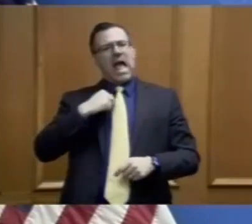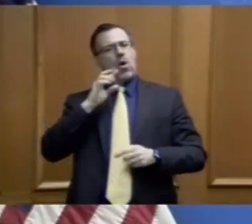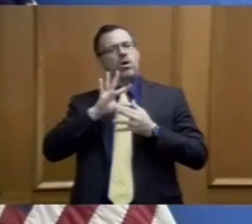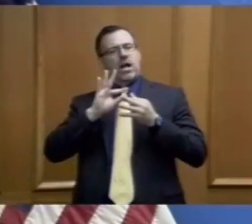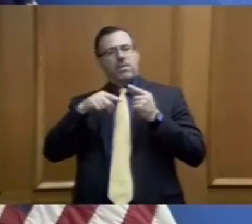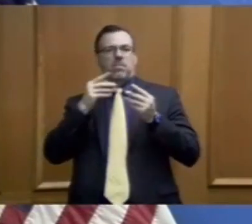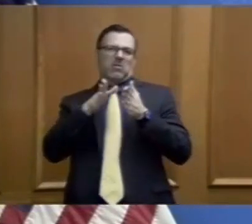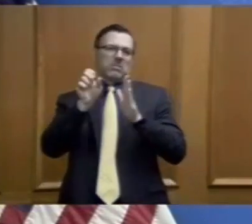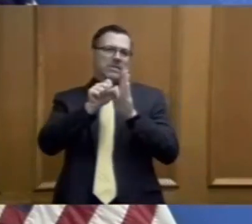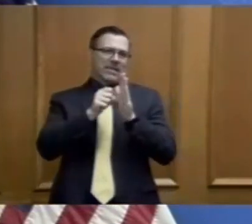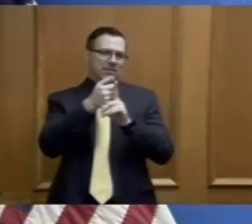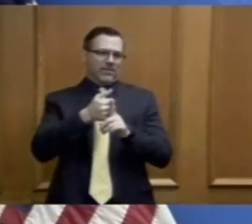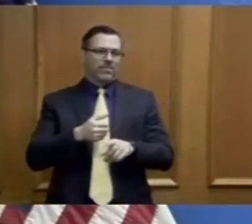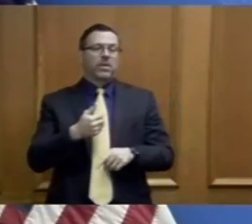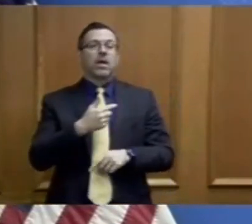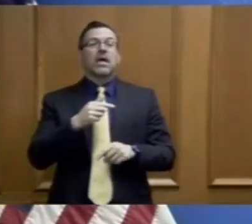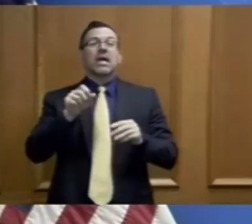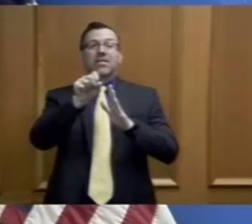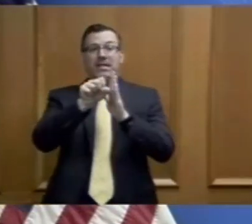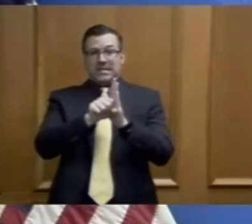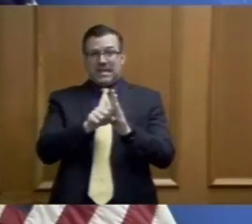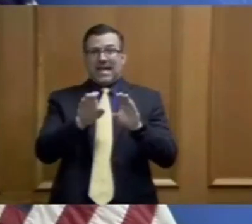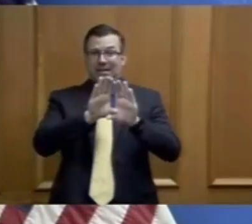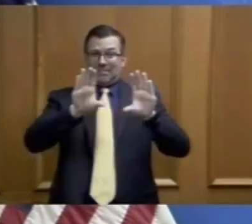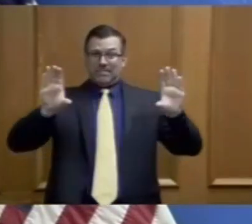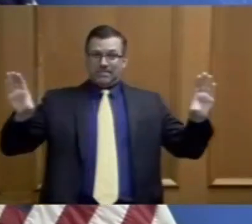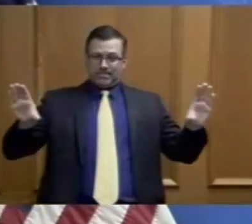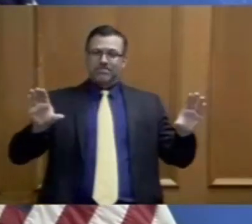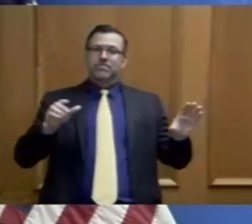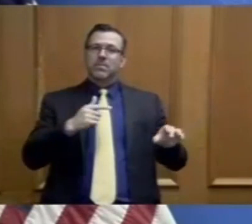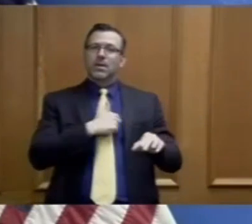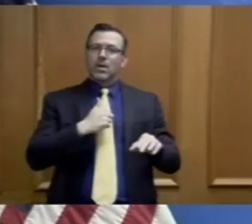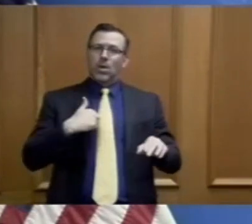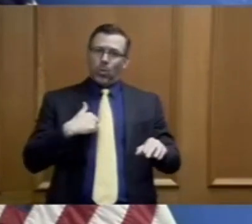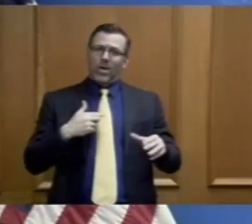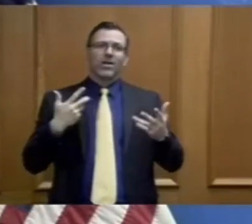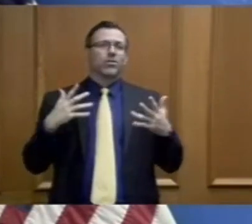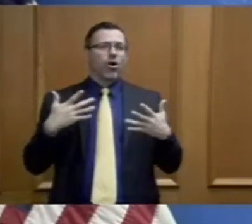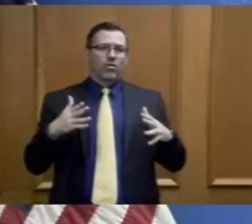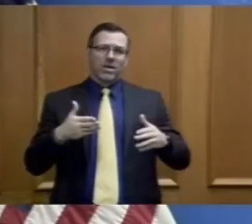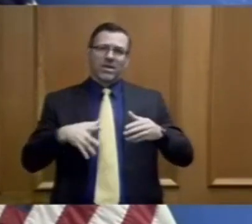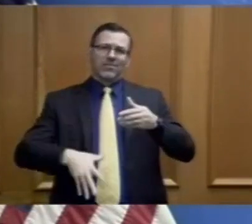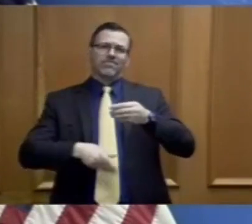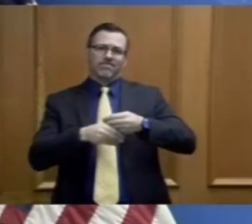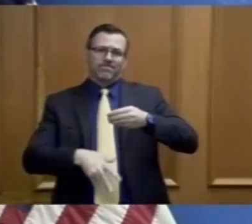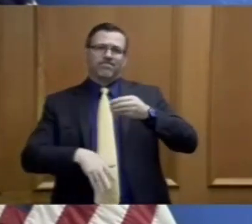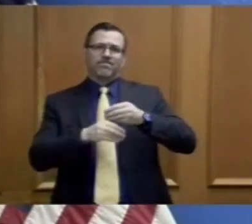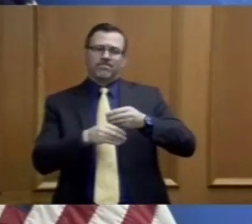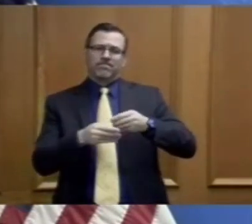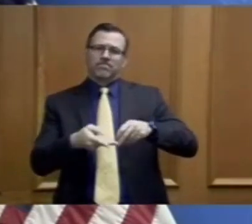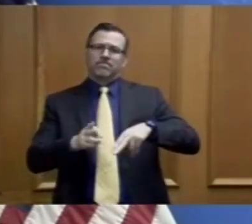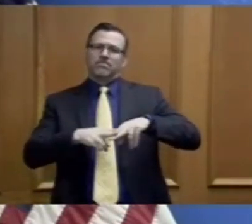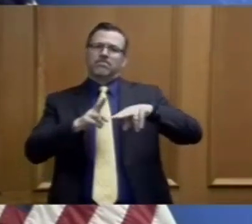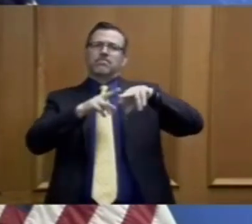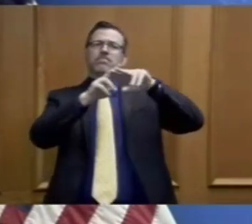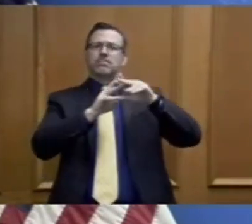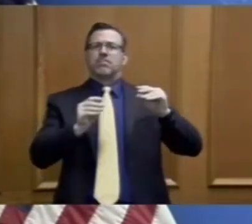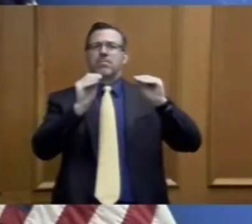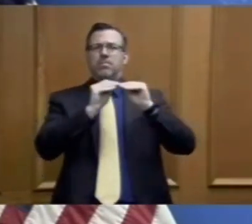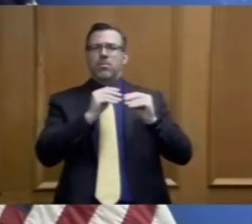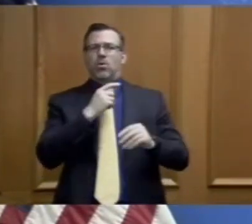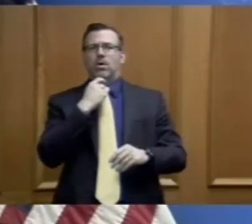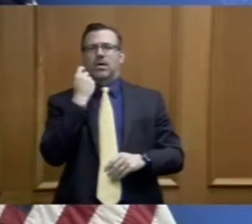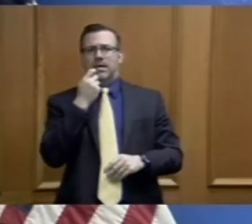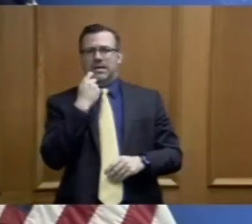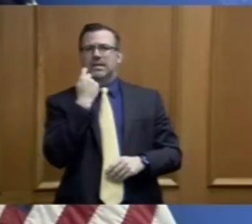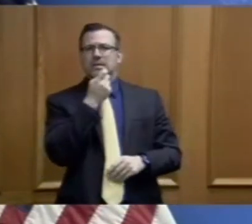a state, are continuing to heavily expand our testing. We have pop-up testing sites all